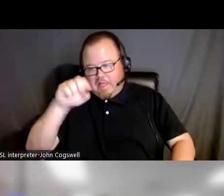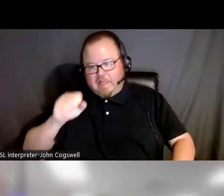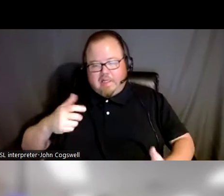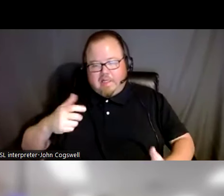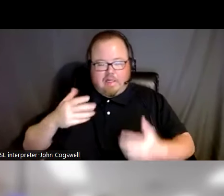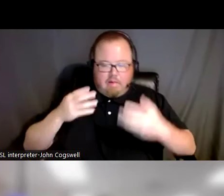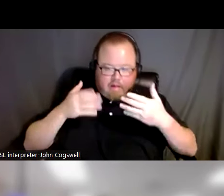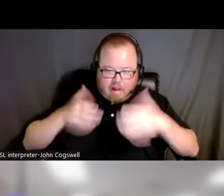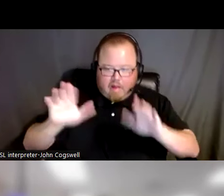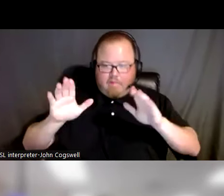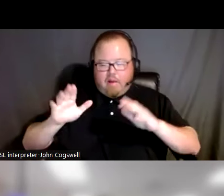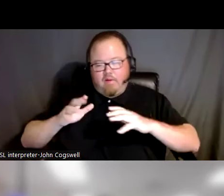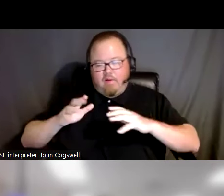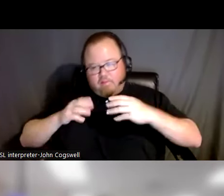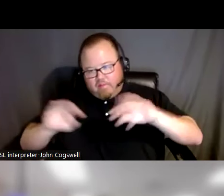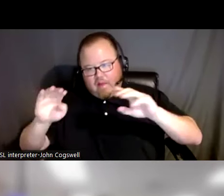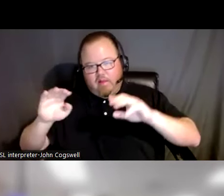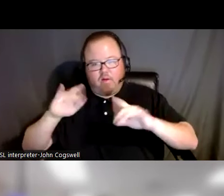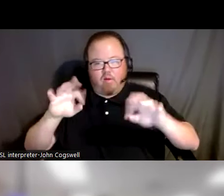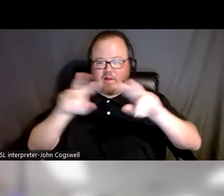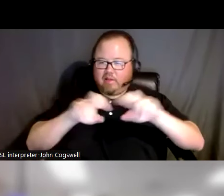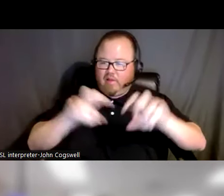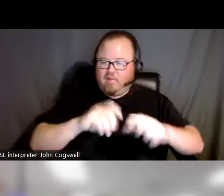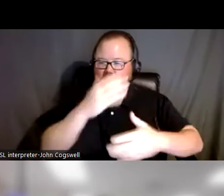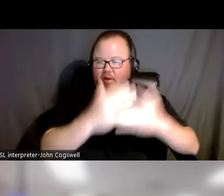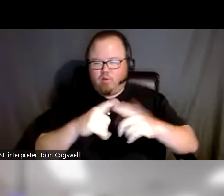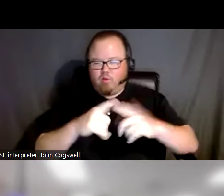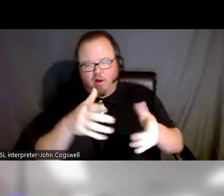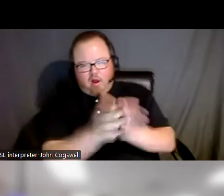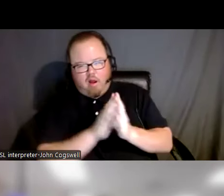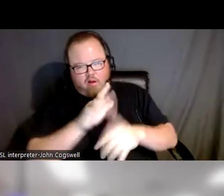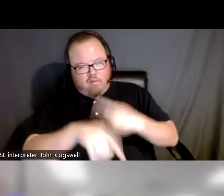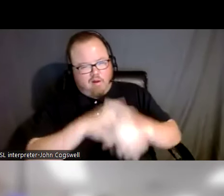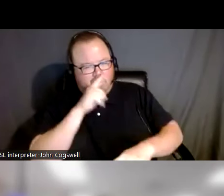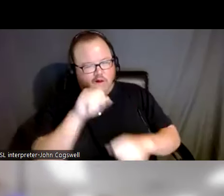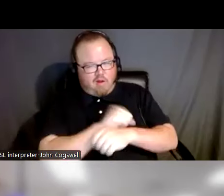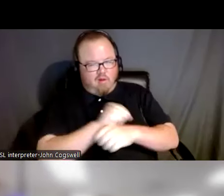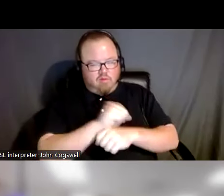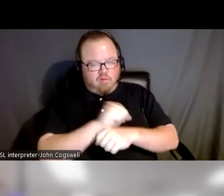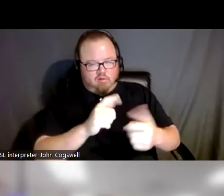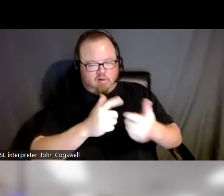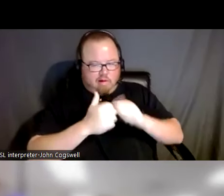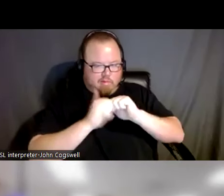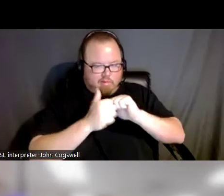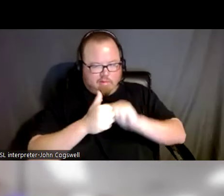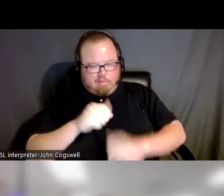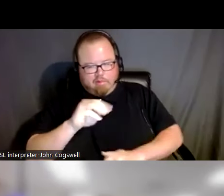important in the screening phase or the assessment phase to ask about what is the actual mean? What is the mechanism?